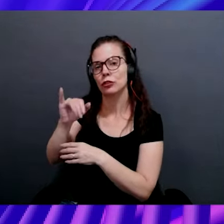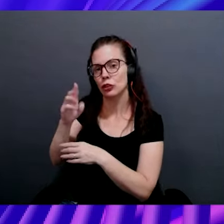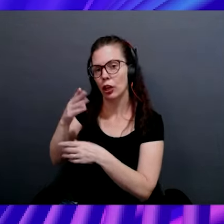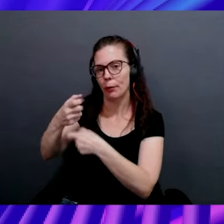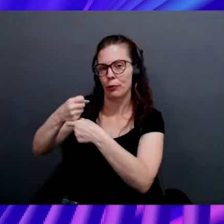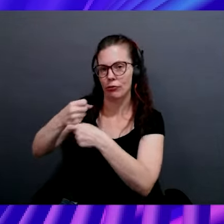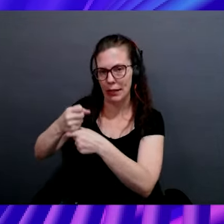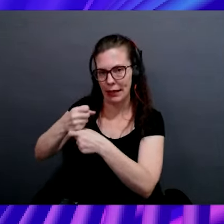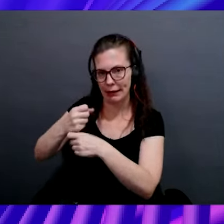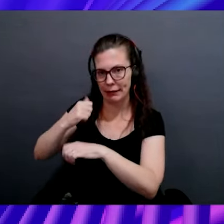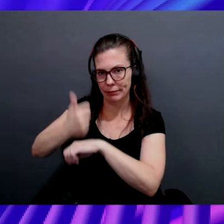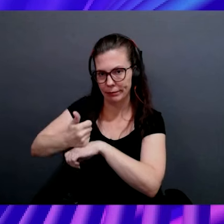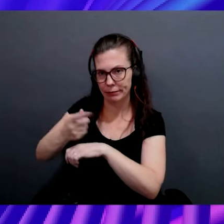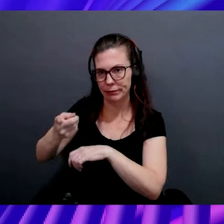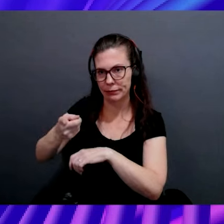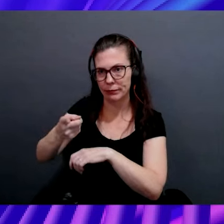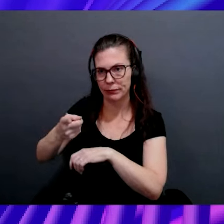and